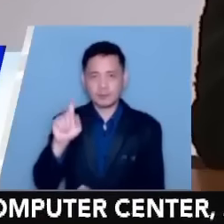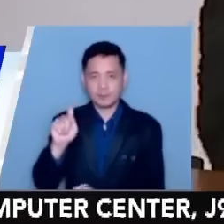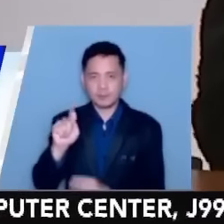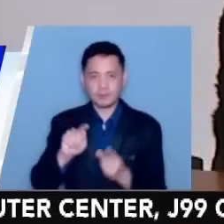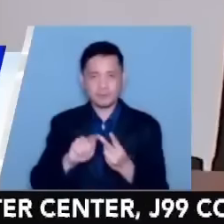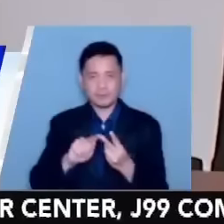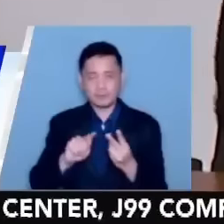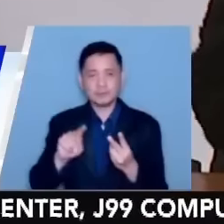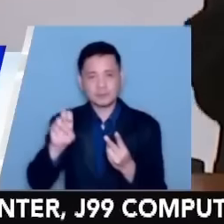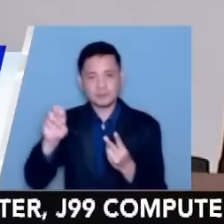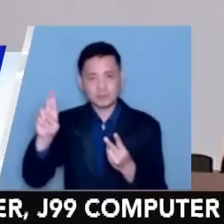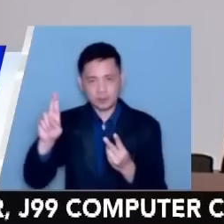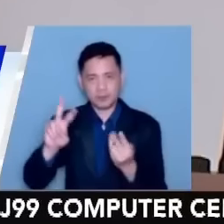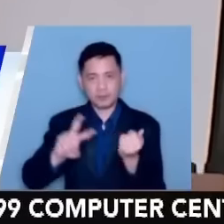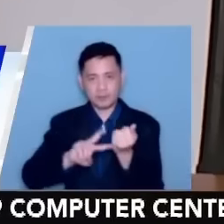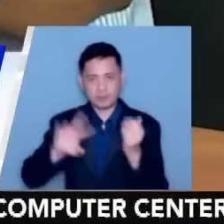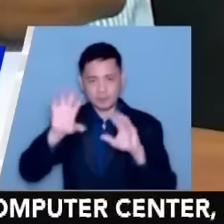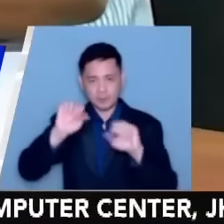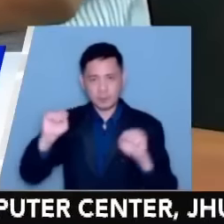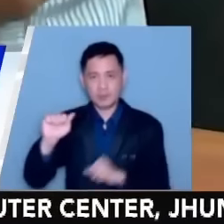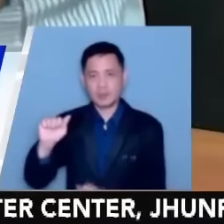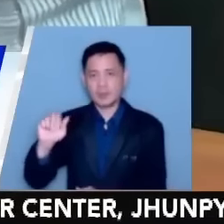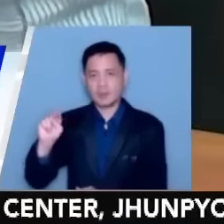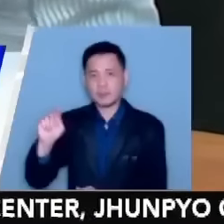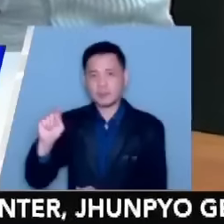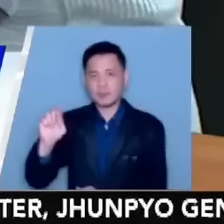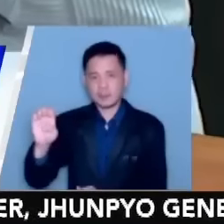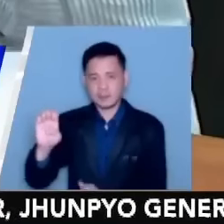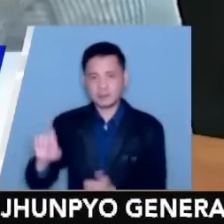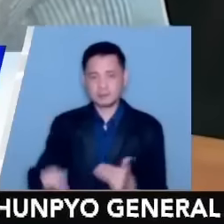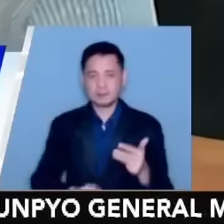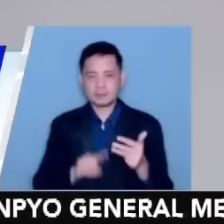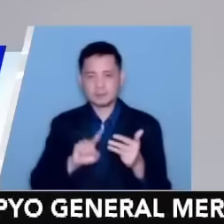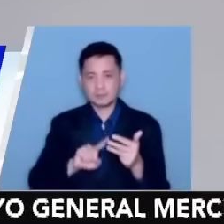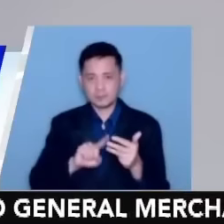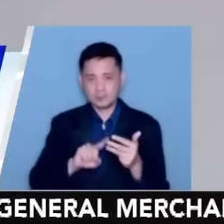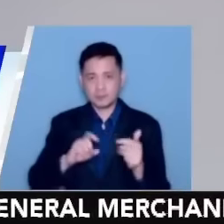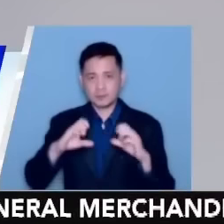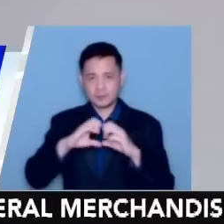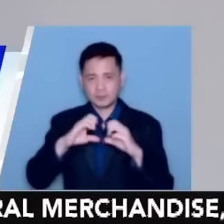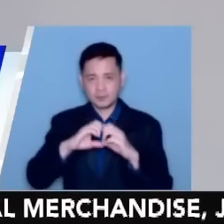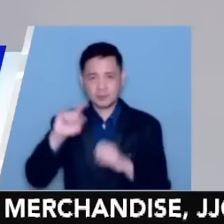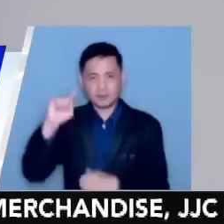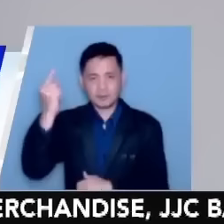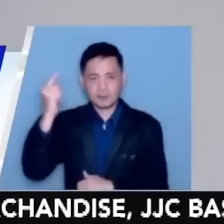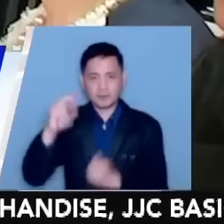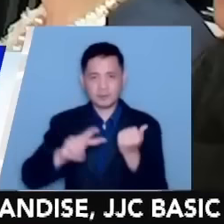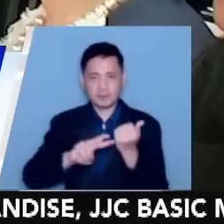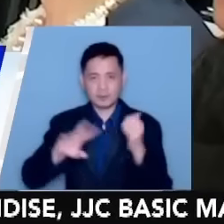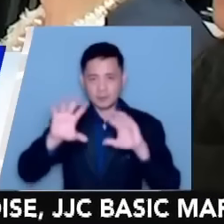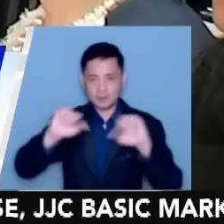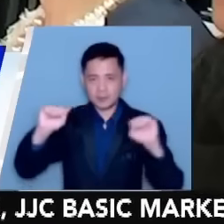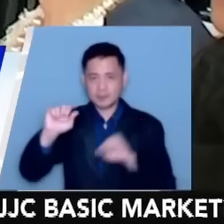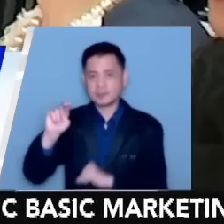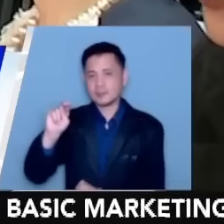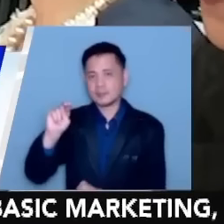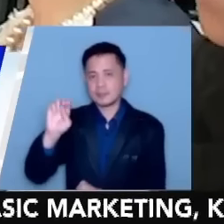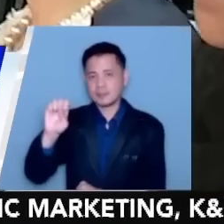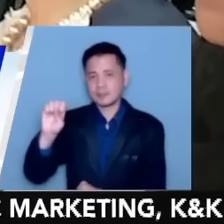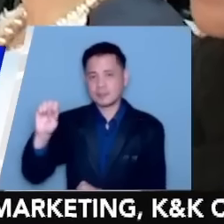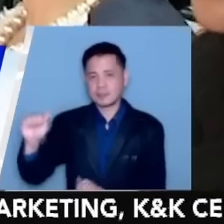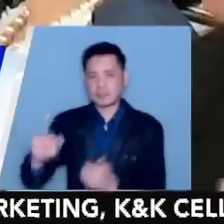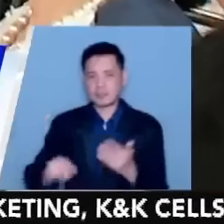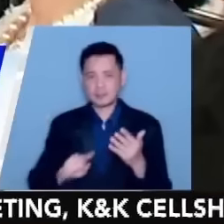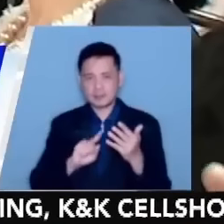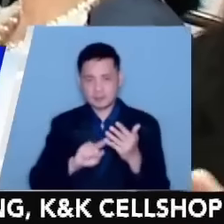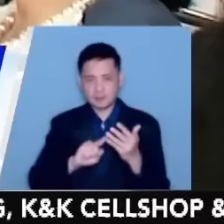President Attorney Annette Gosson Valdez, GMA Public Affairs First Vice President Nessa Valdelion, GMA Integrated News